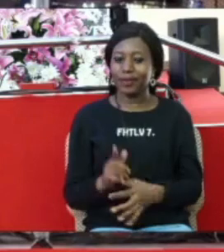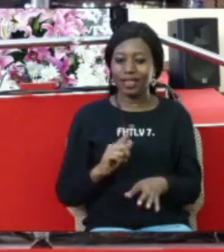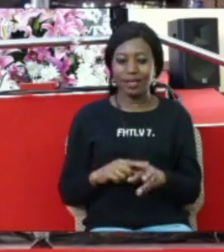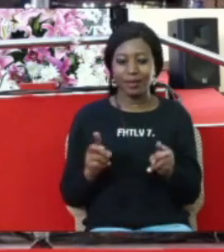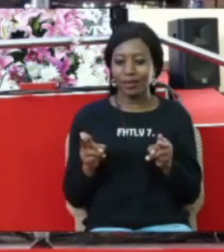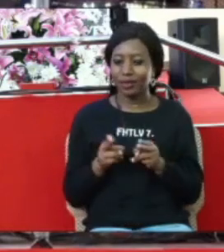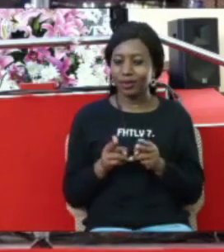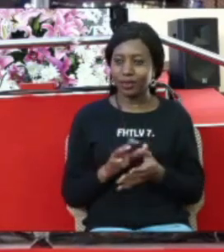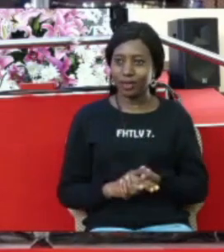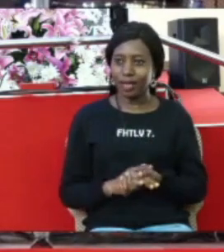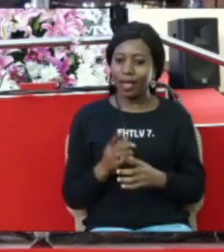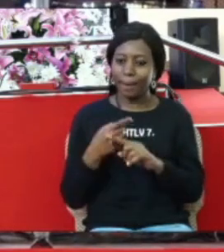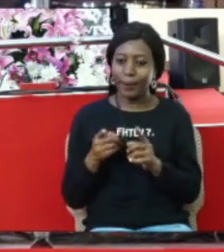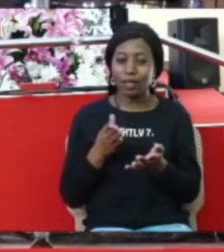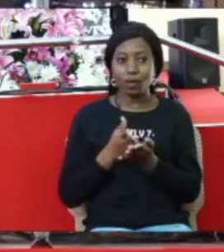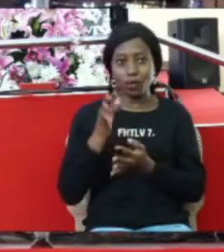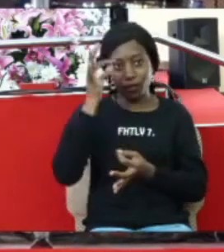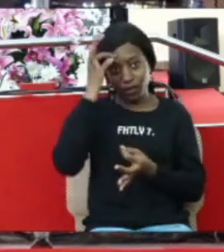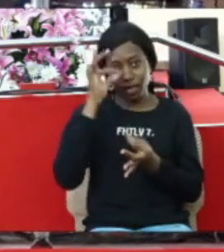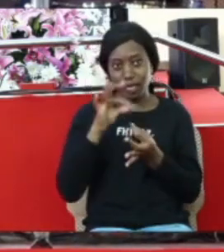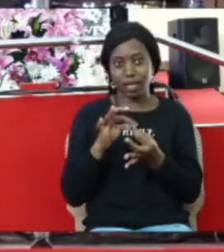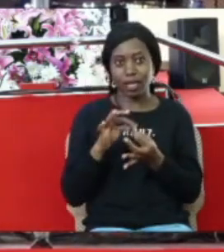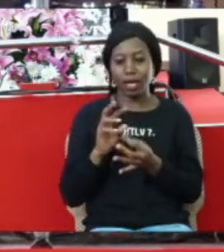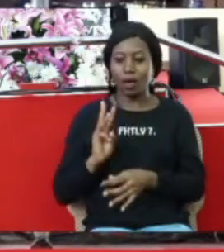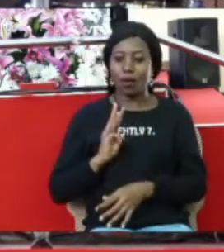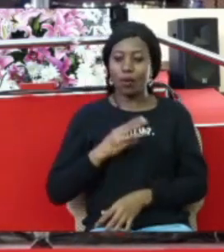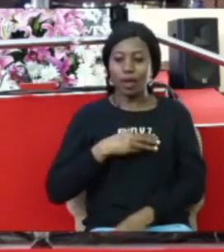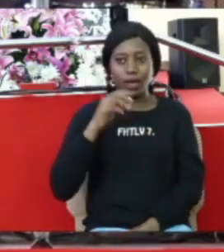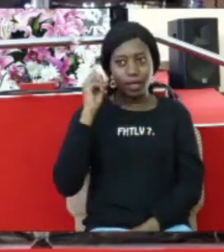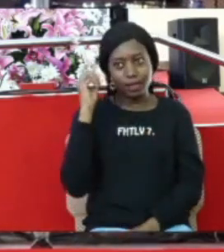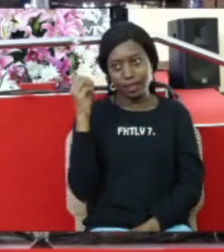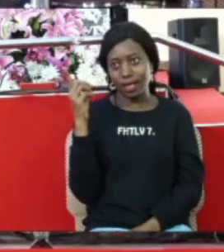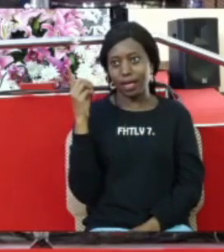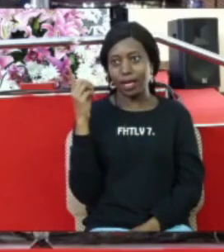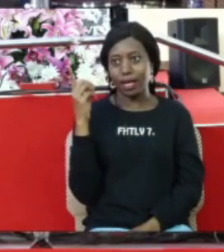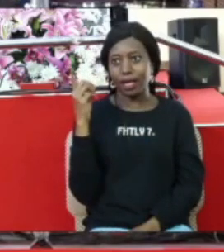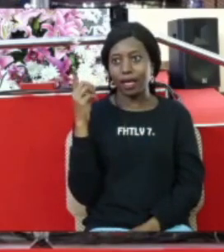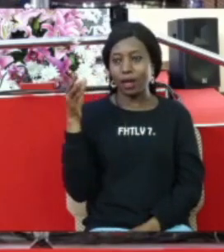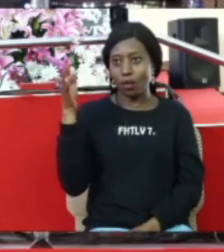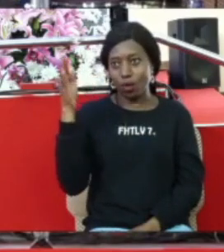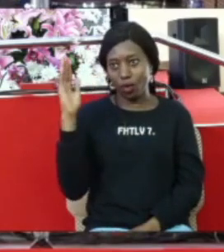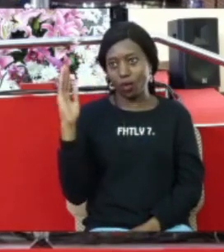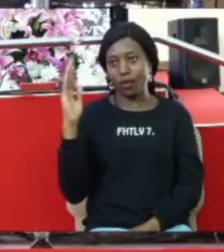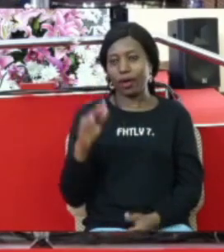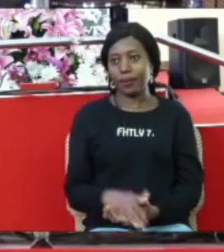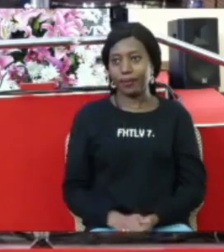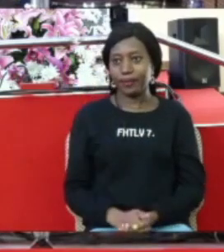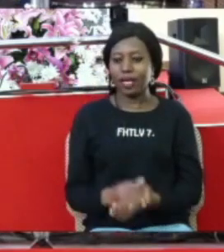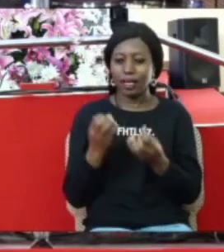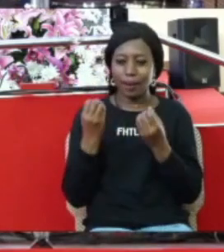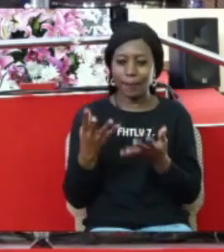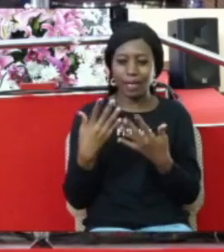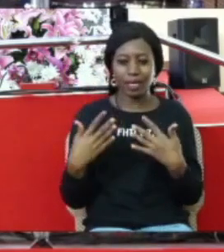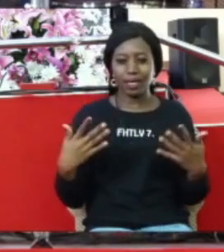So by faith, we understand that the words were framed by the word of God and so on and so forth. There are many things that we can